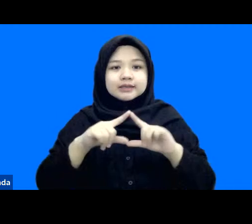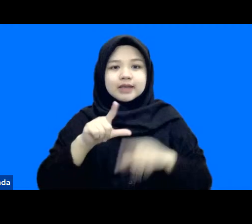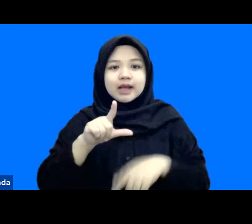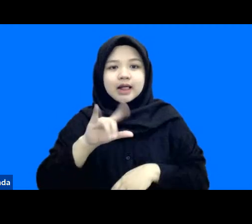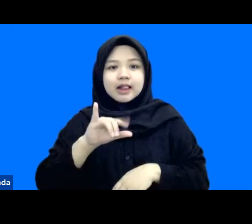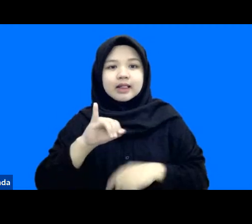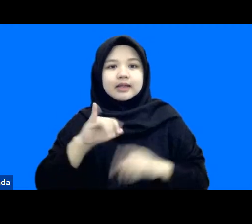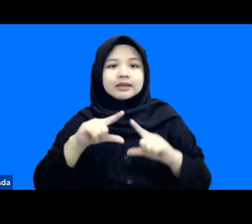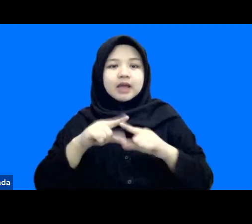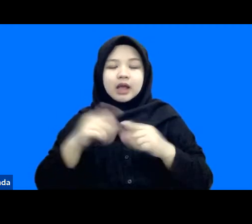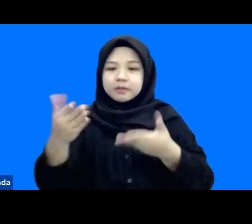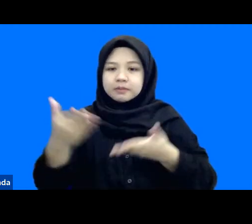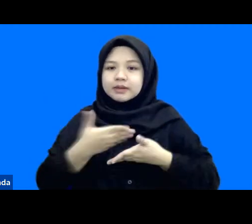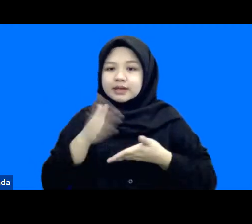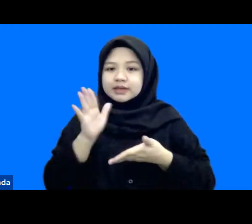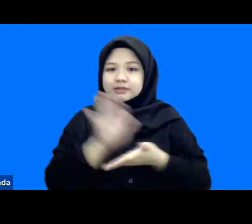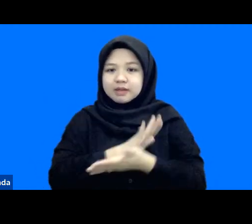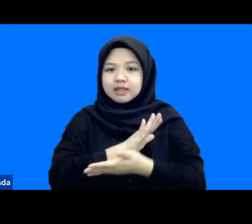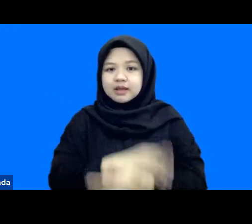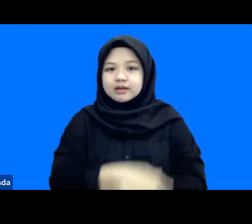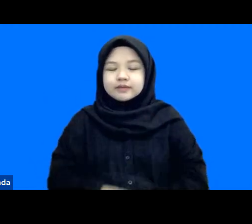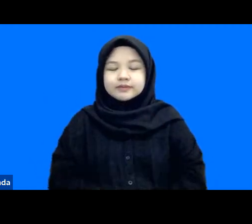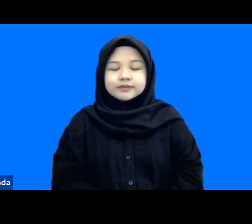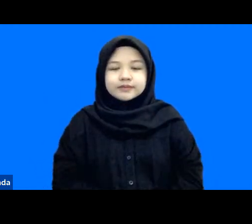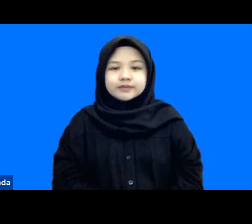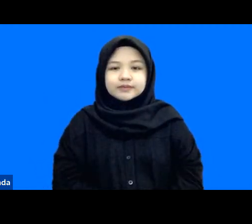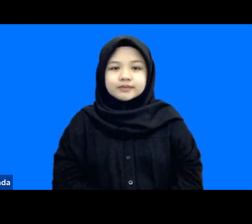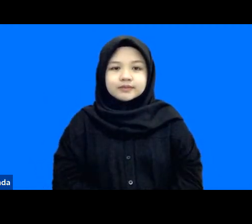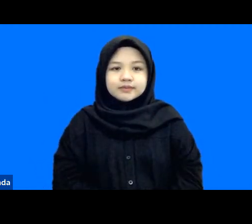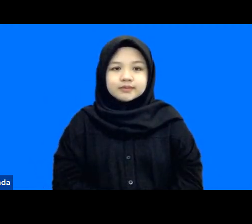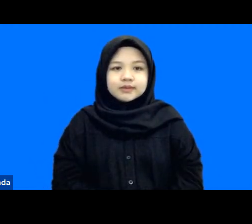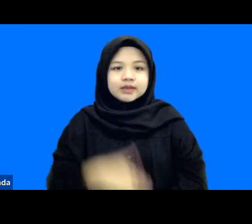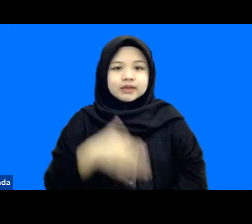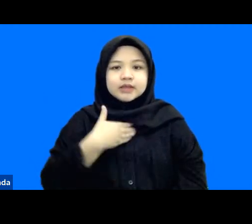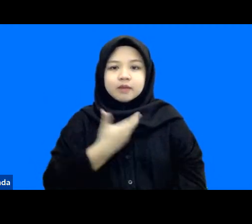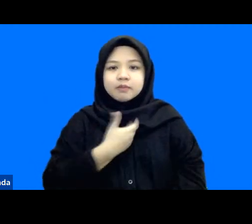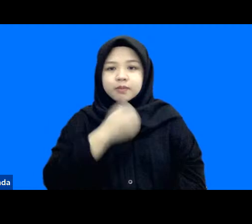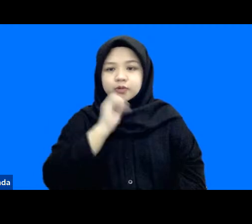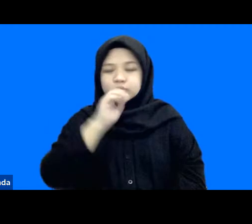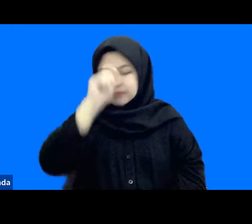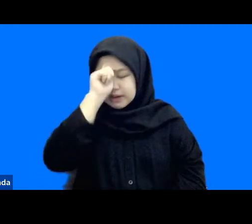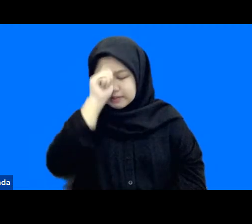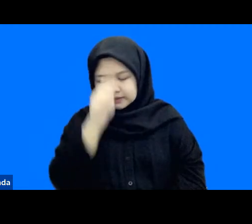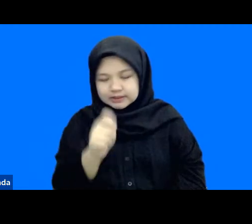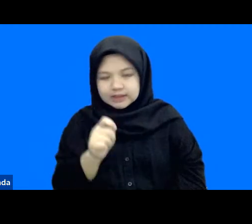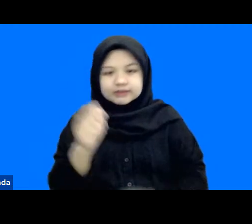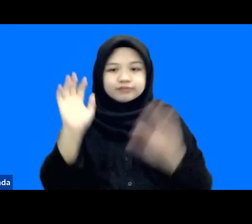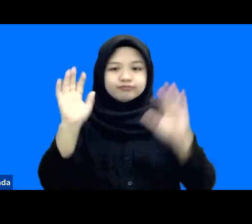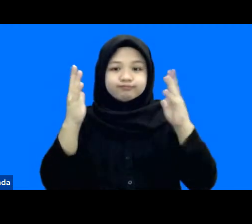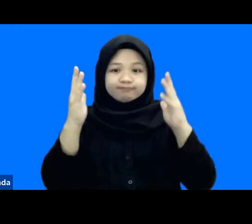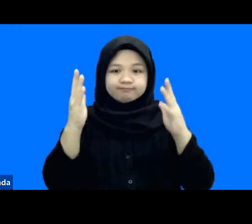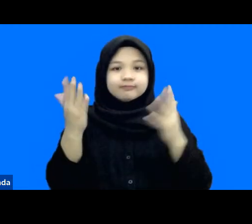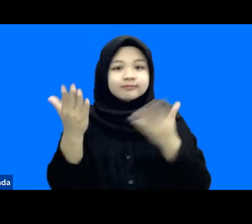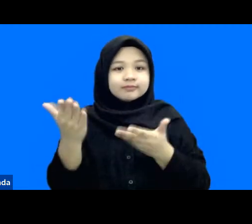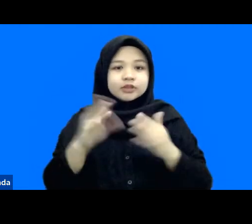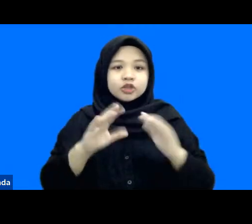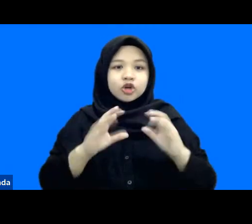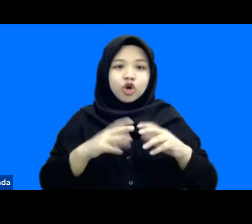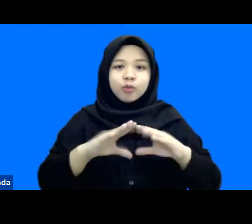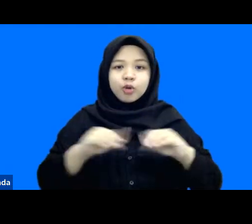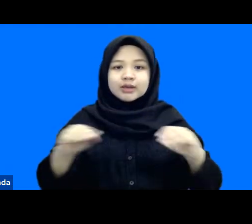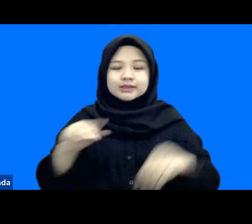would like to also convey my appreciation to the C20 working group on